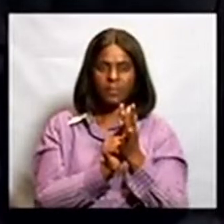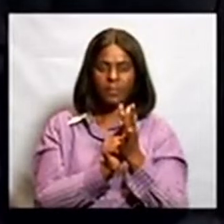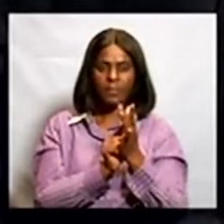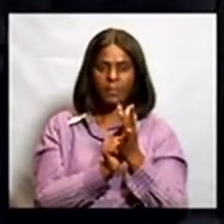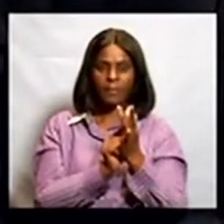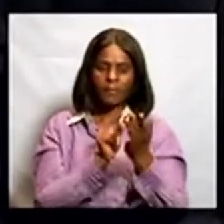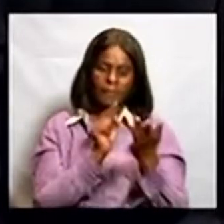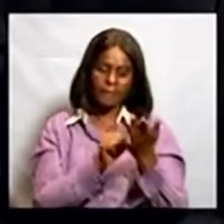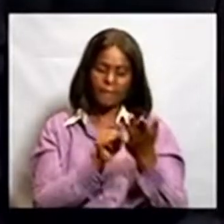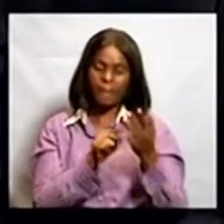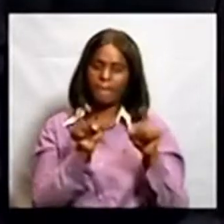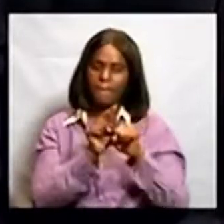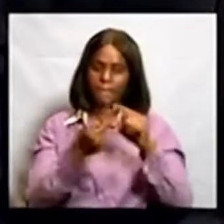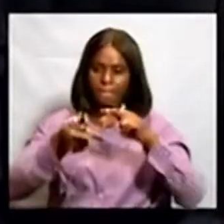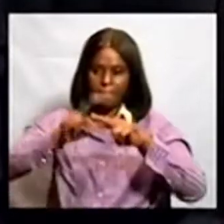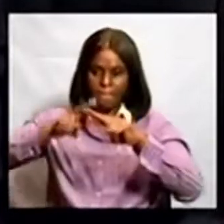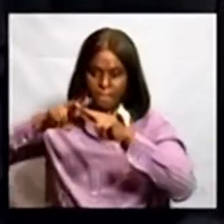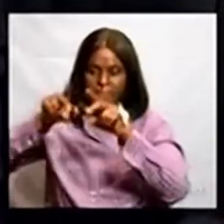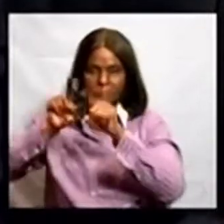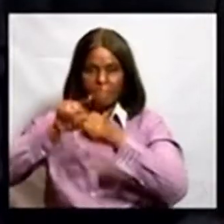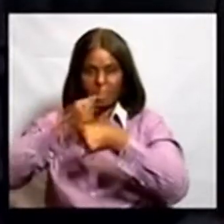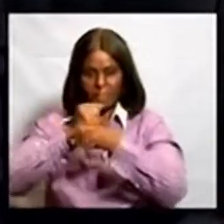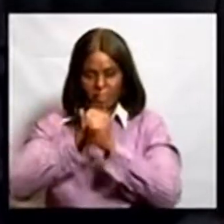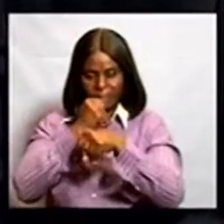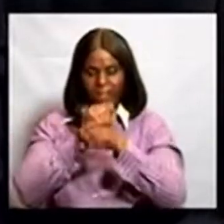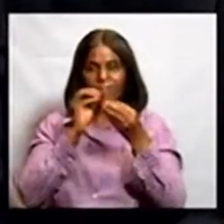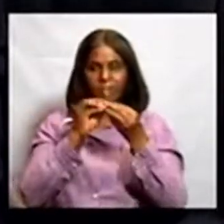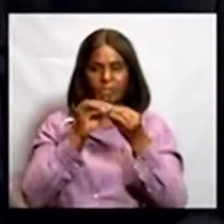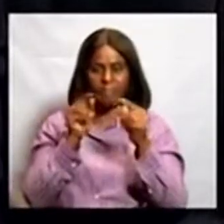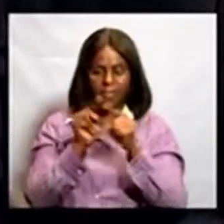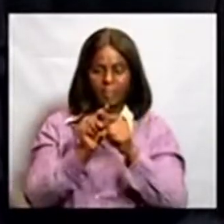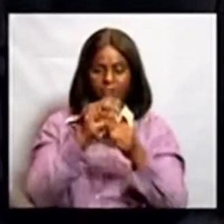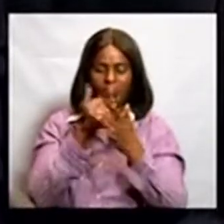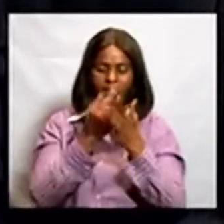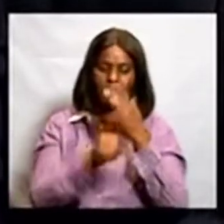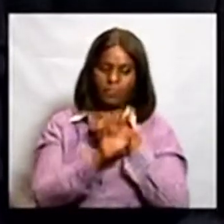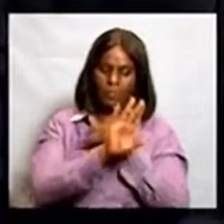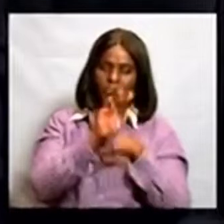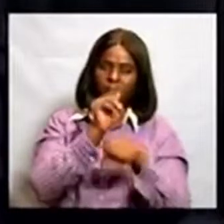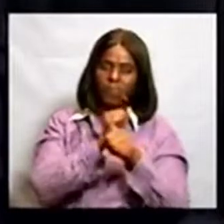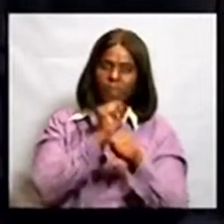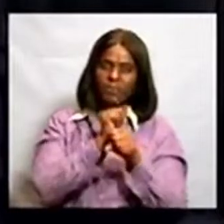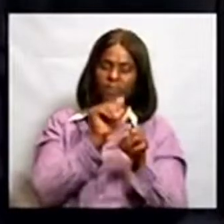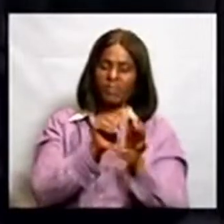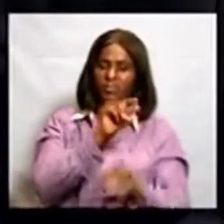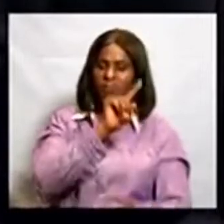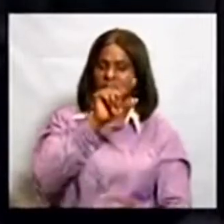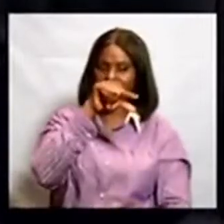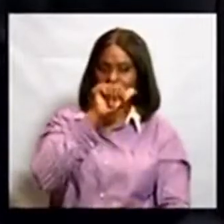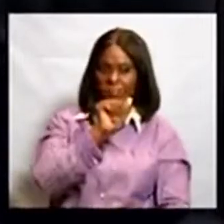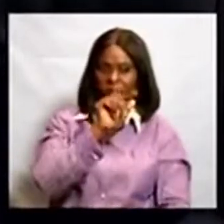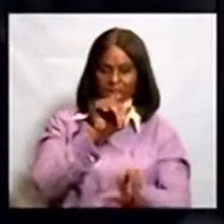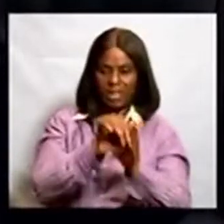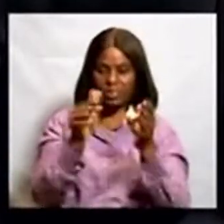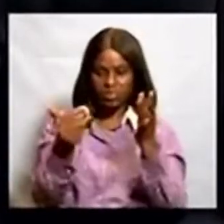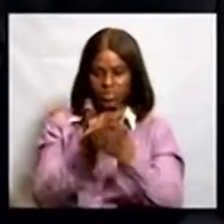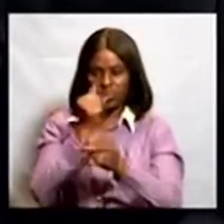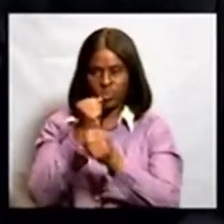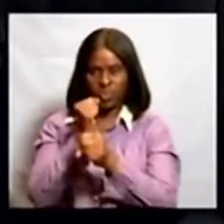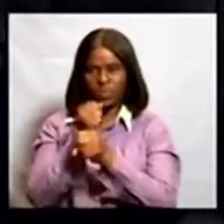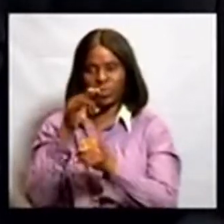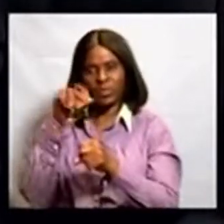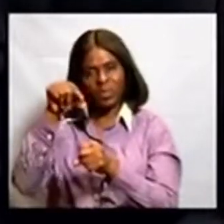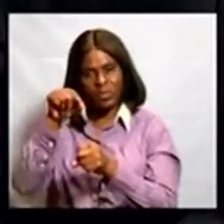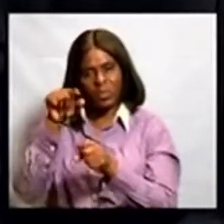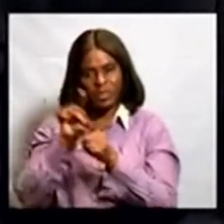it seeks to increase and make more onerous the obligations of ZACA in the new framework of qualifications. And